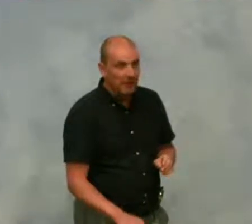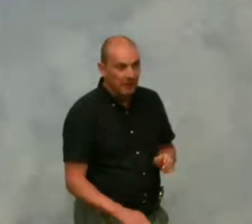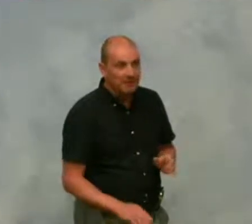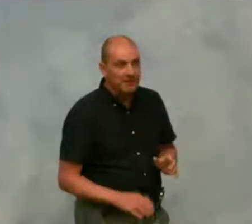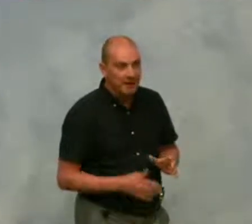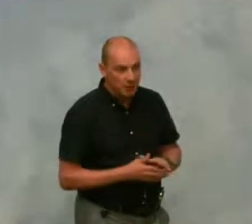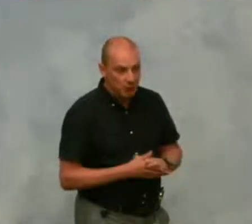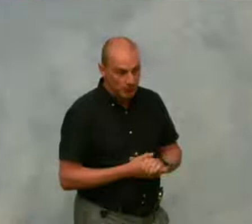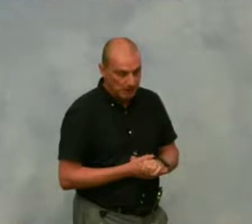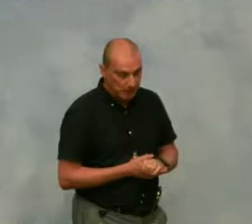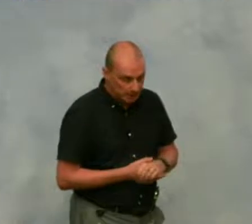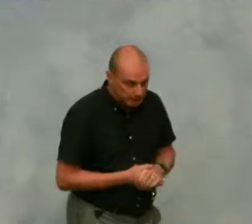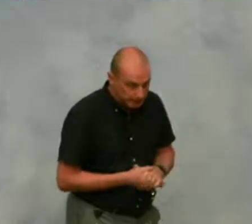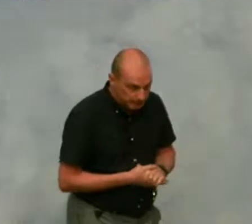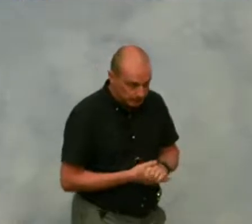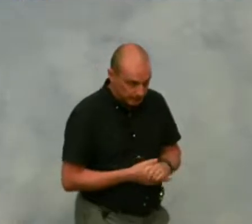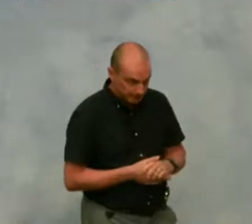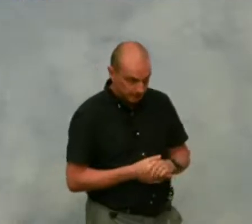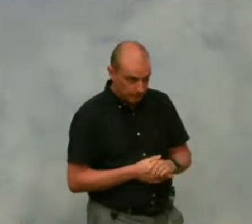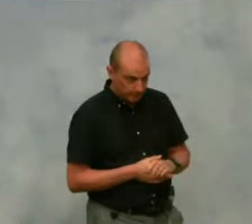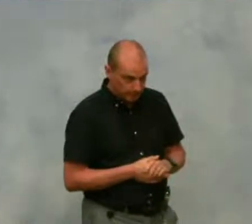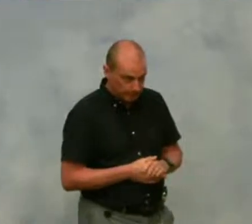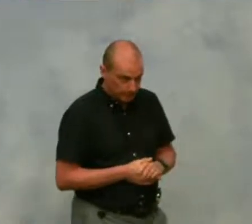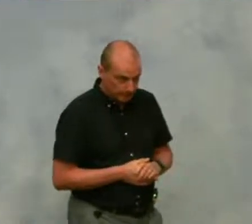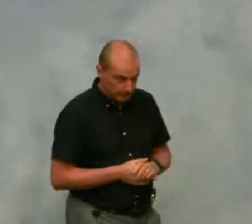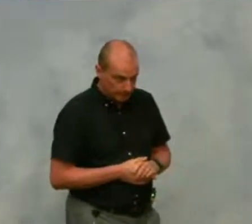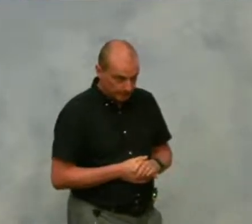for this financial year?